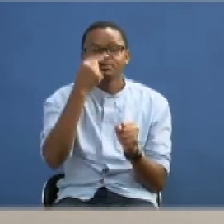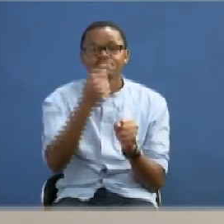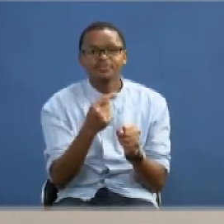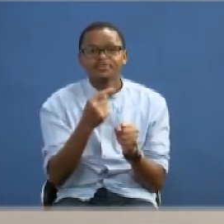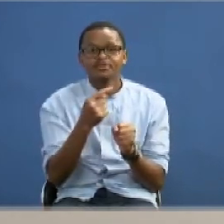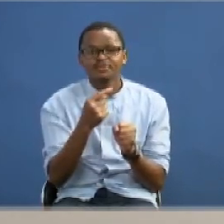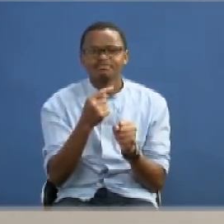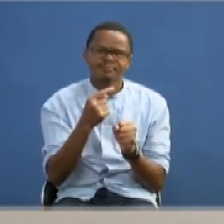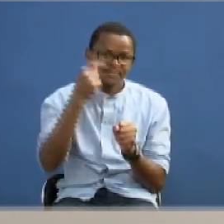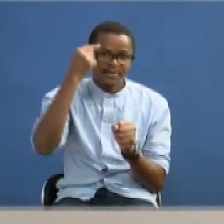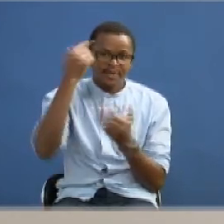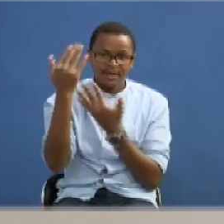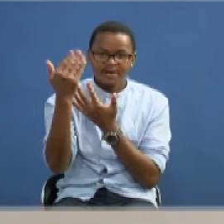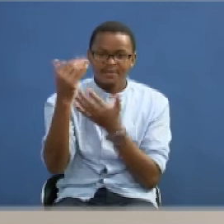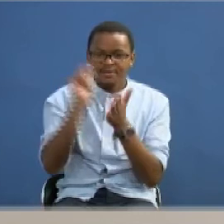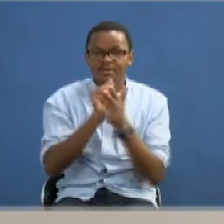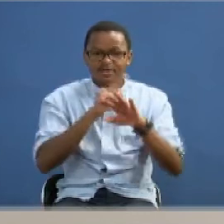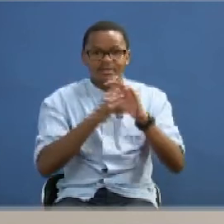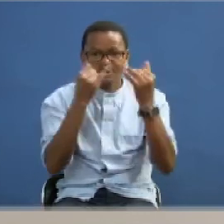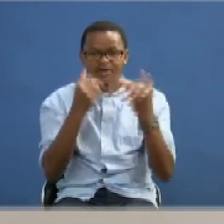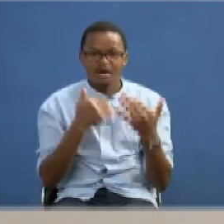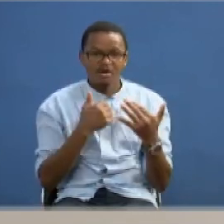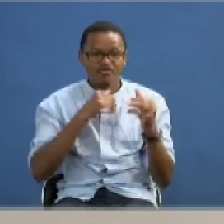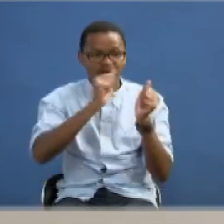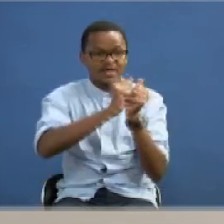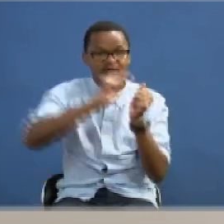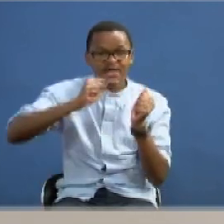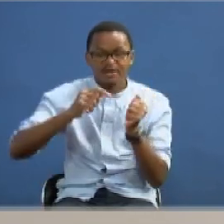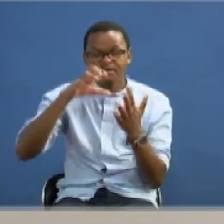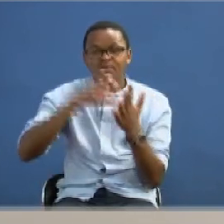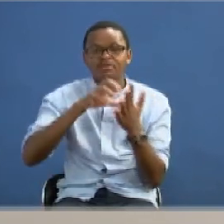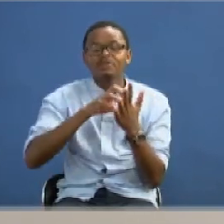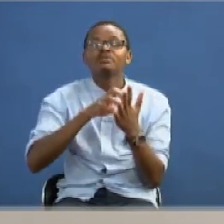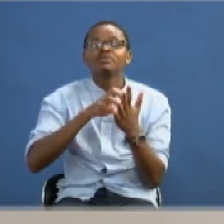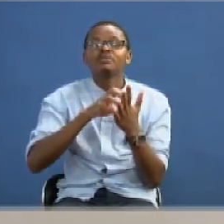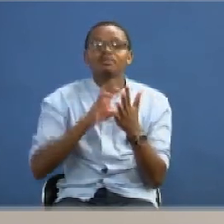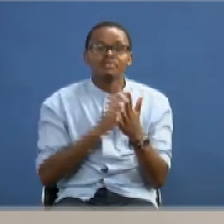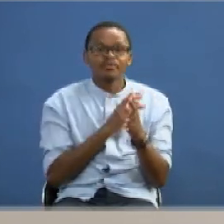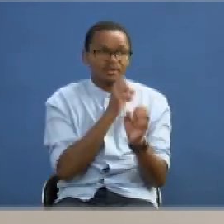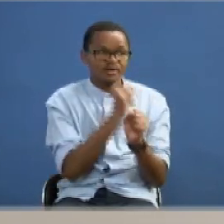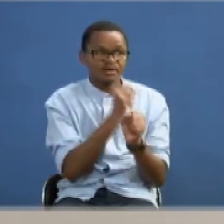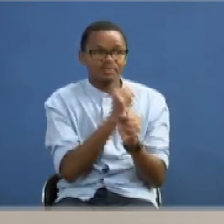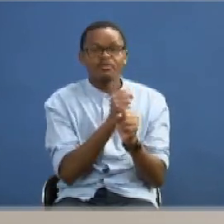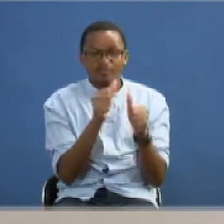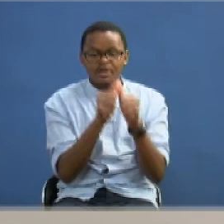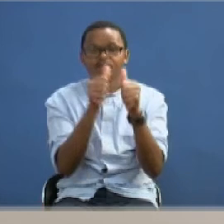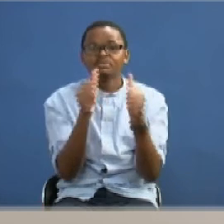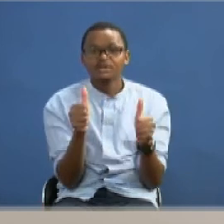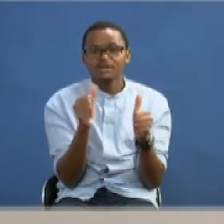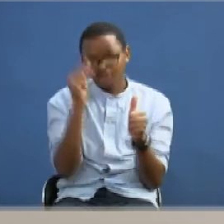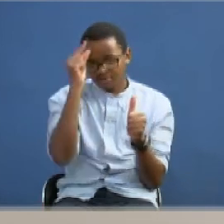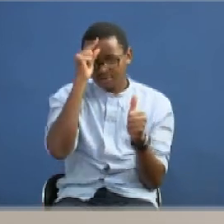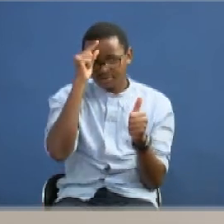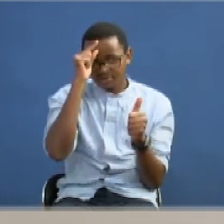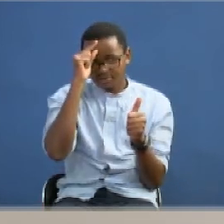the projections had been done that by this time we would have over 10,000 cases. Yeah. We have done extremely well mm-hmm. as a government,